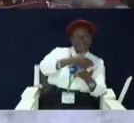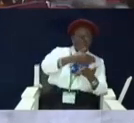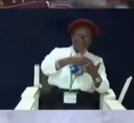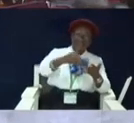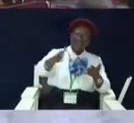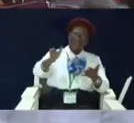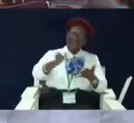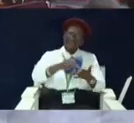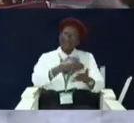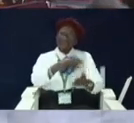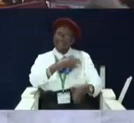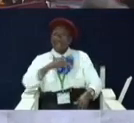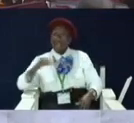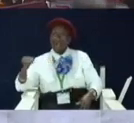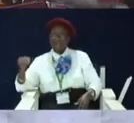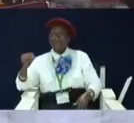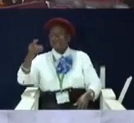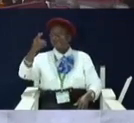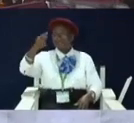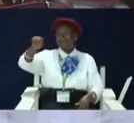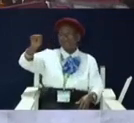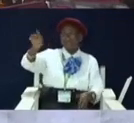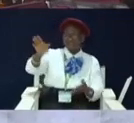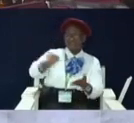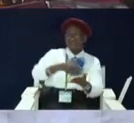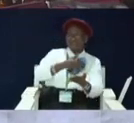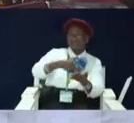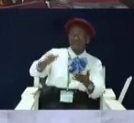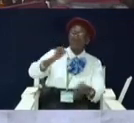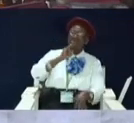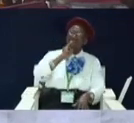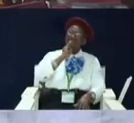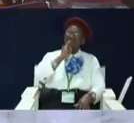the song is, I